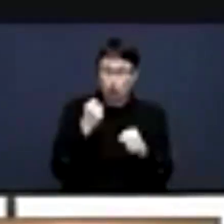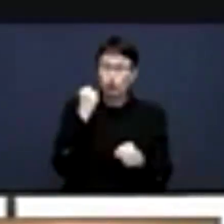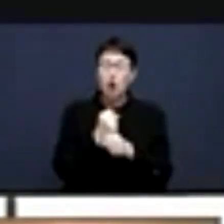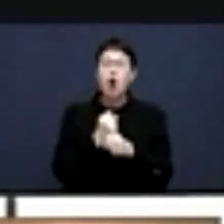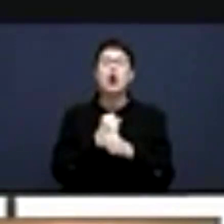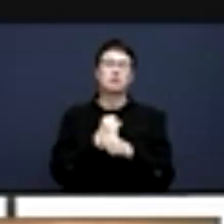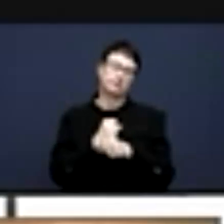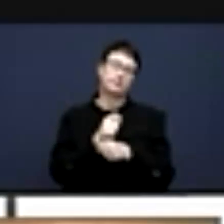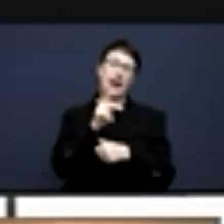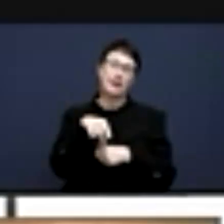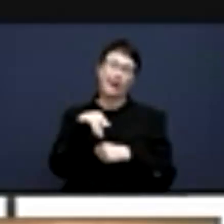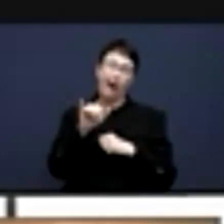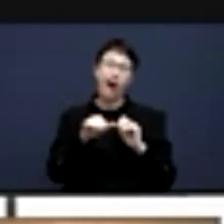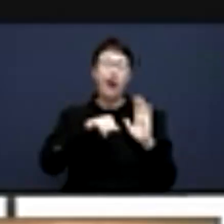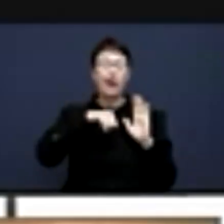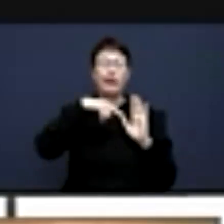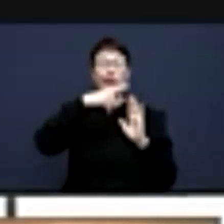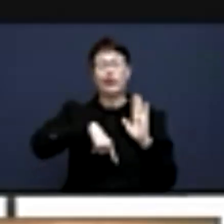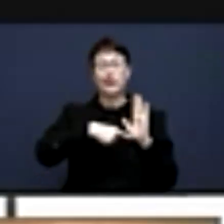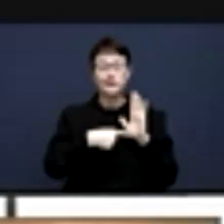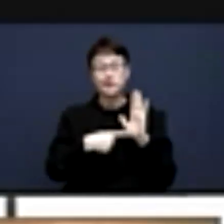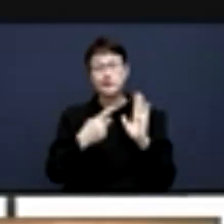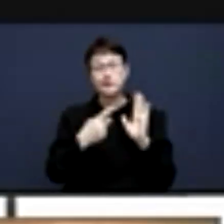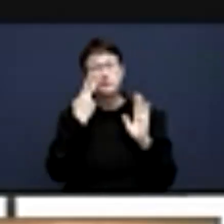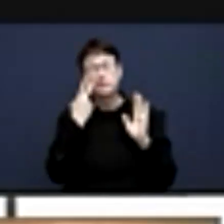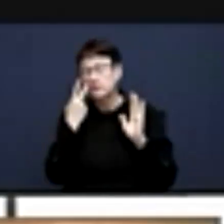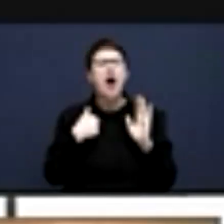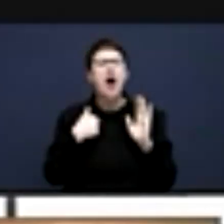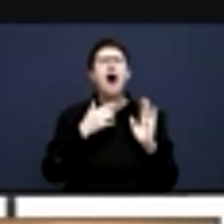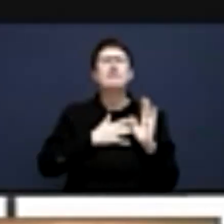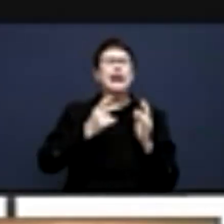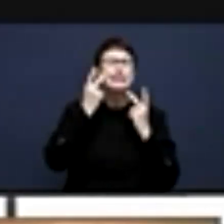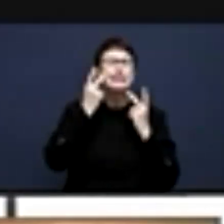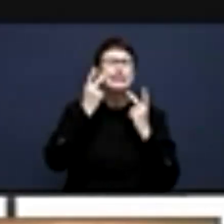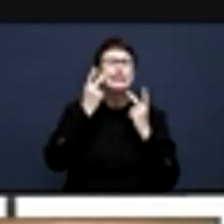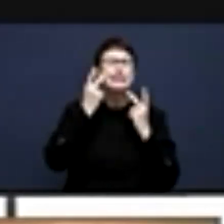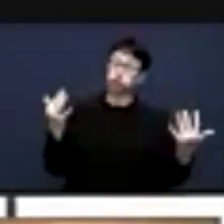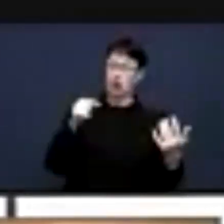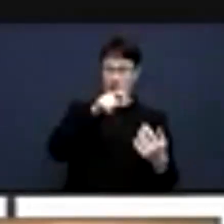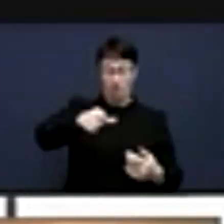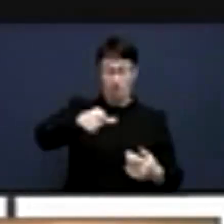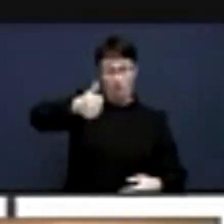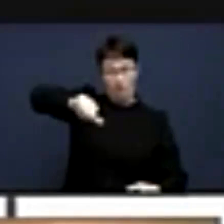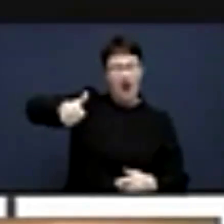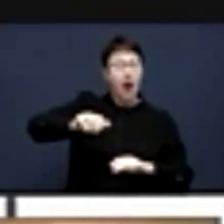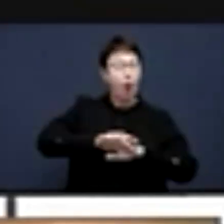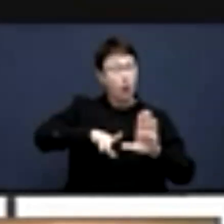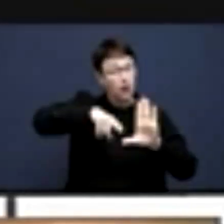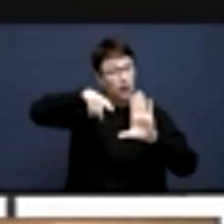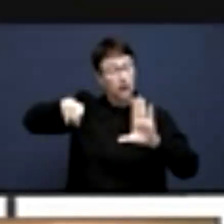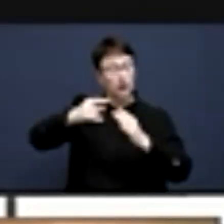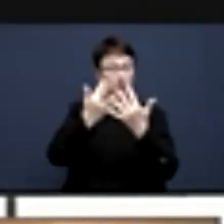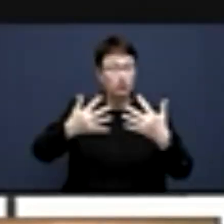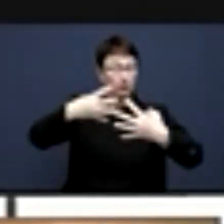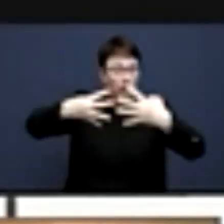numbers high enough, but also is the KPI useful? Because you can imagine 30 KPIs long-term is not really a very practical thing to